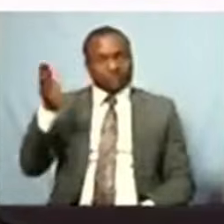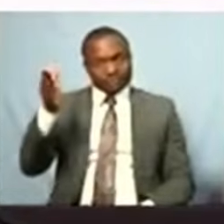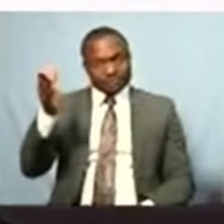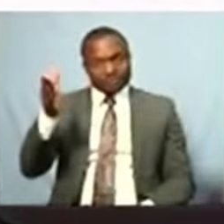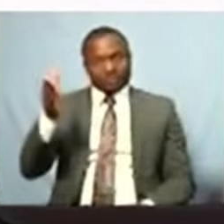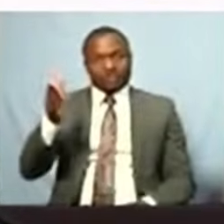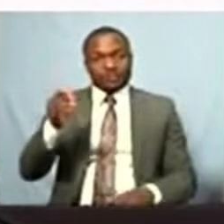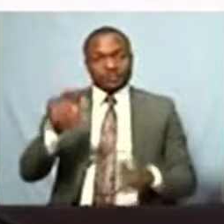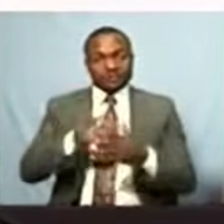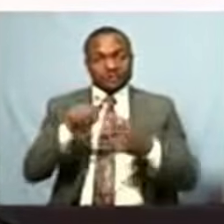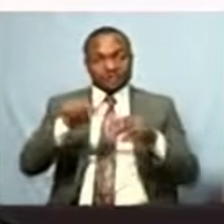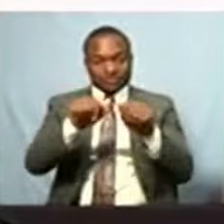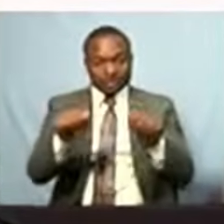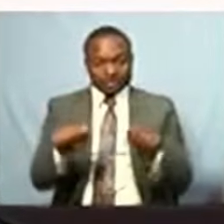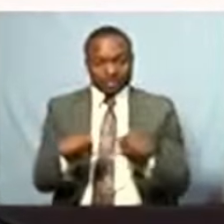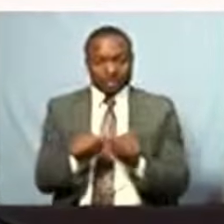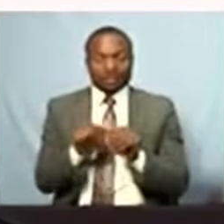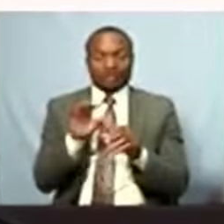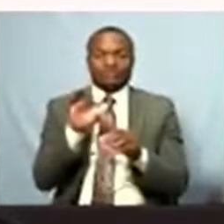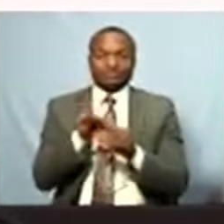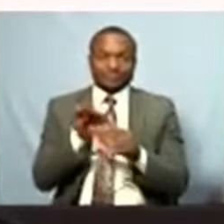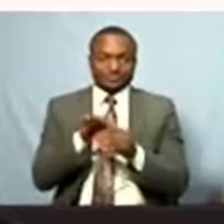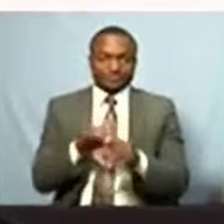next general elections.